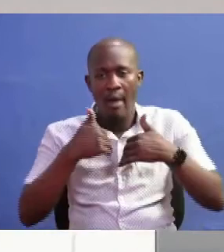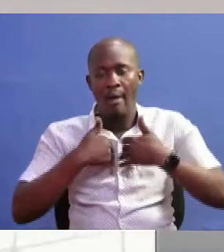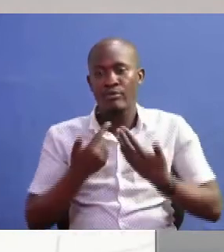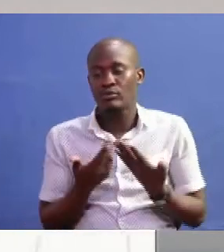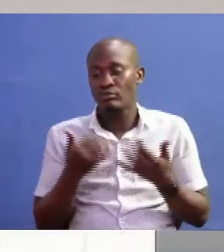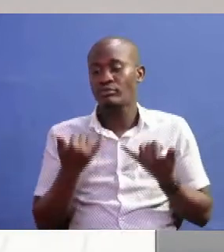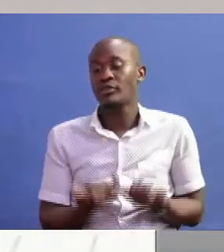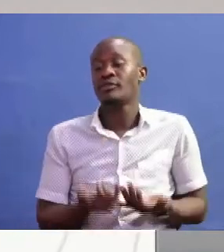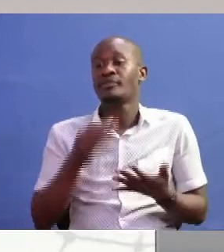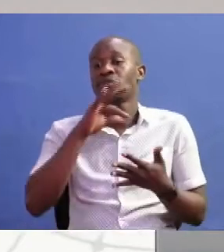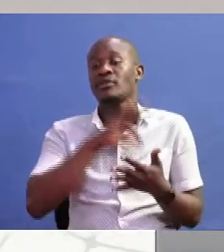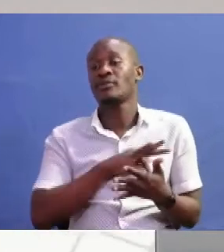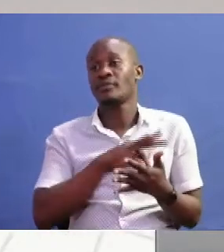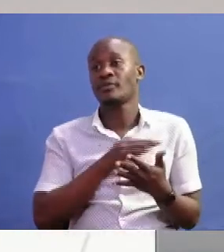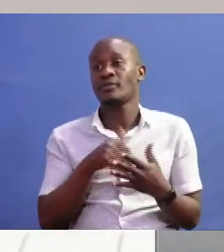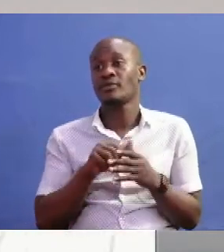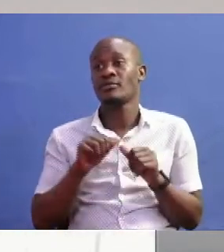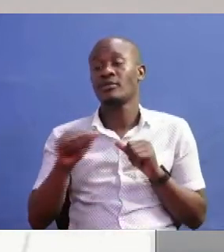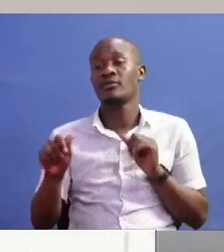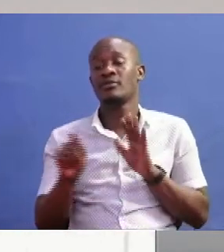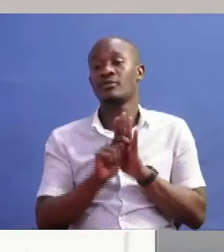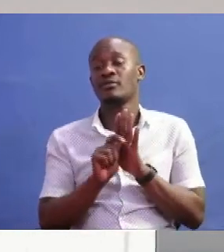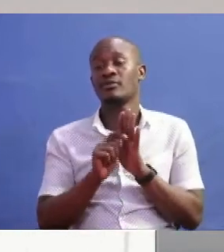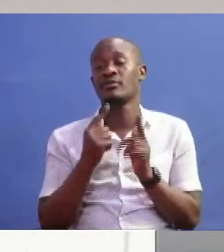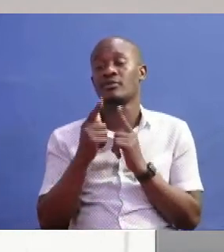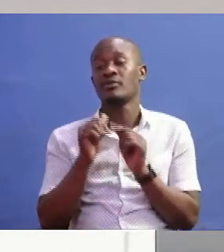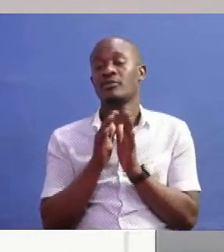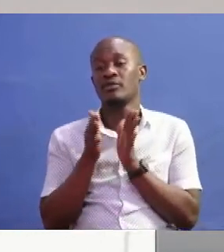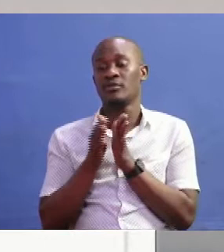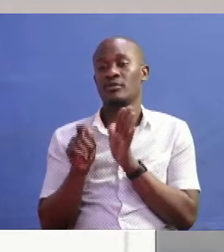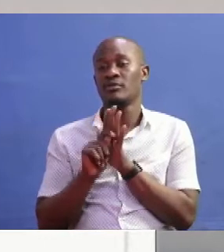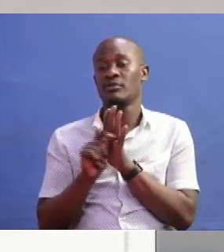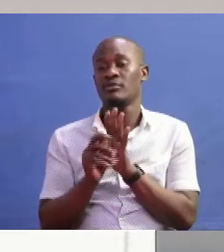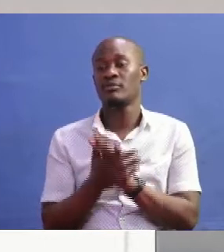now invest, and maybe in long term now? Let's not talk about short term, long term.